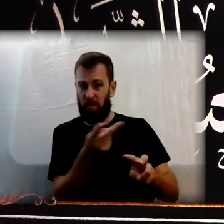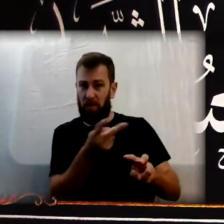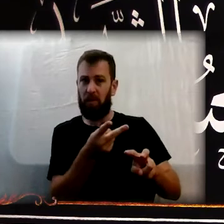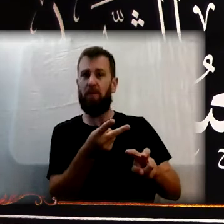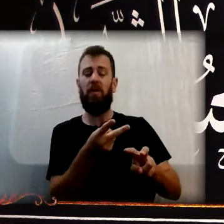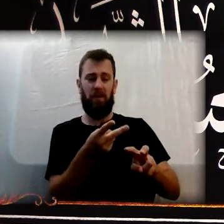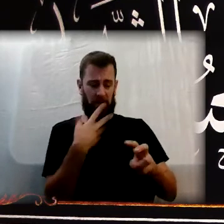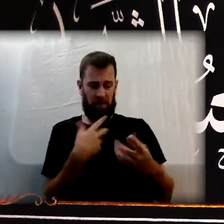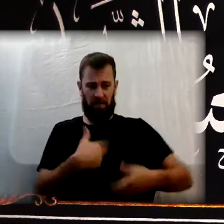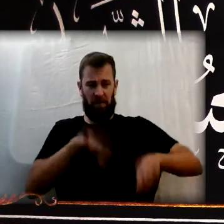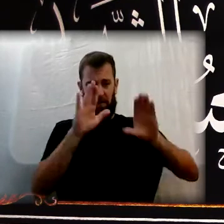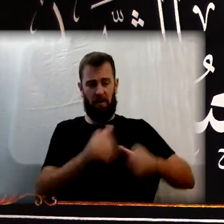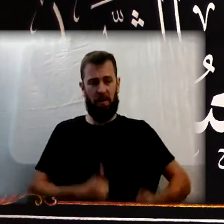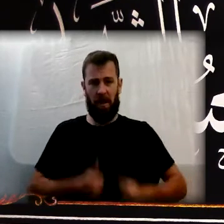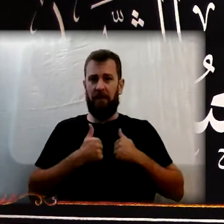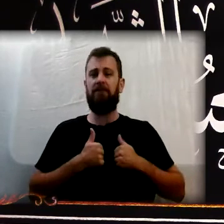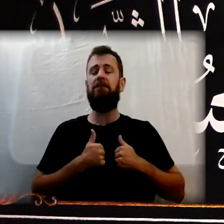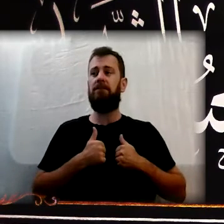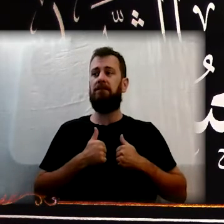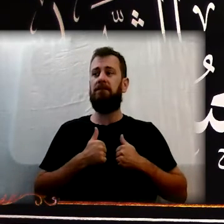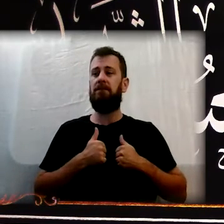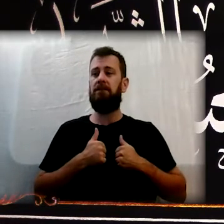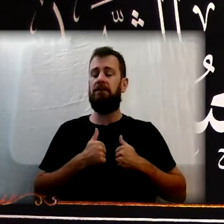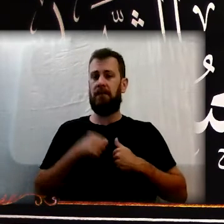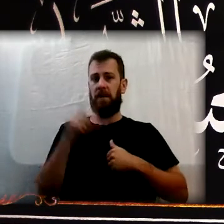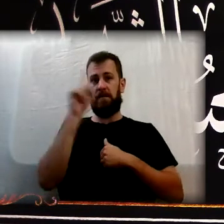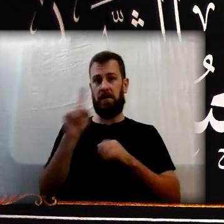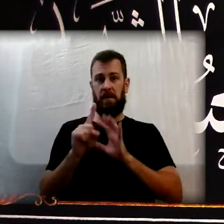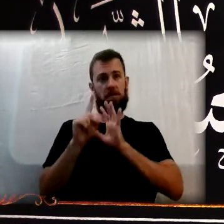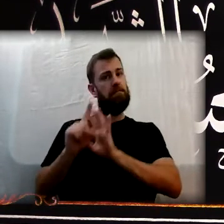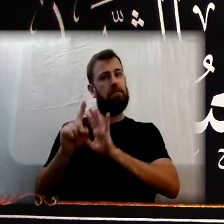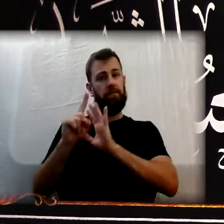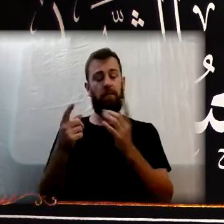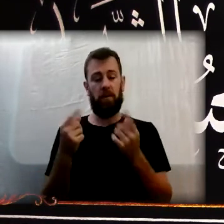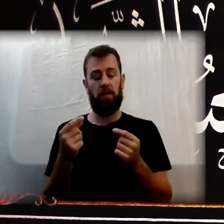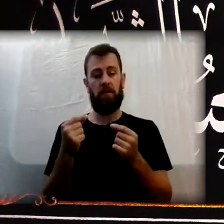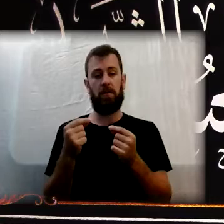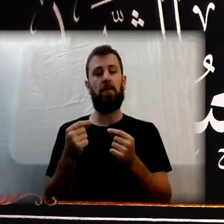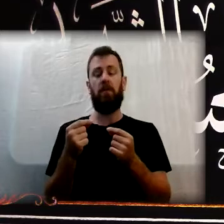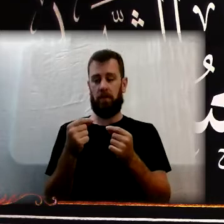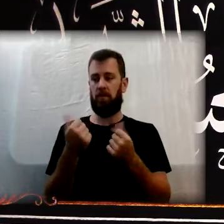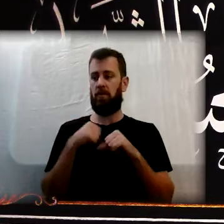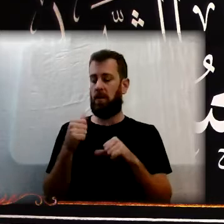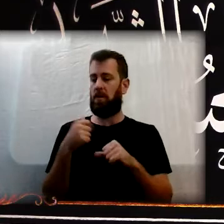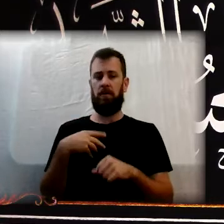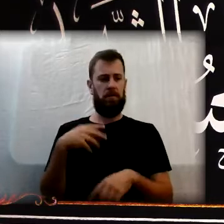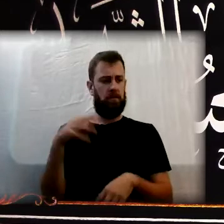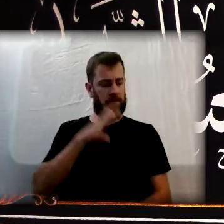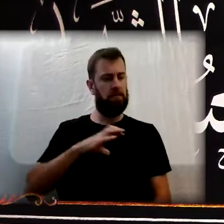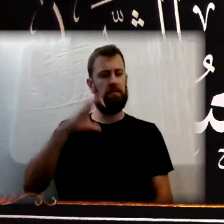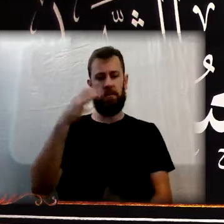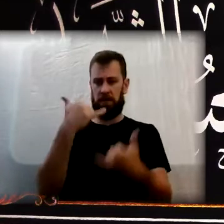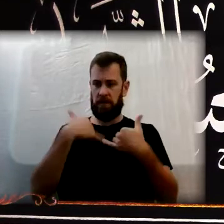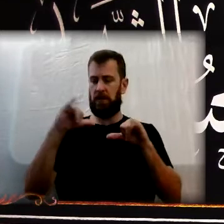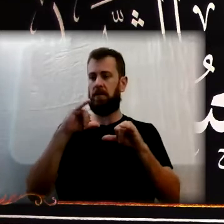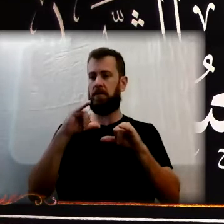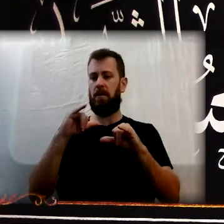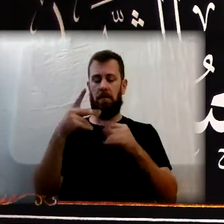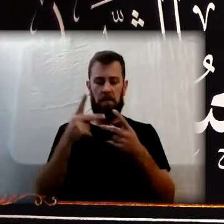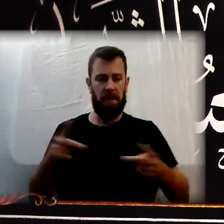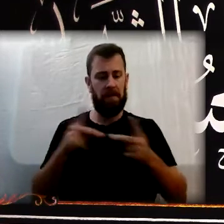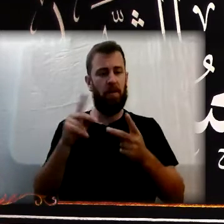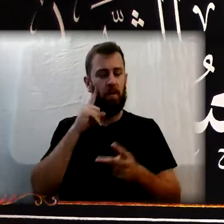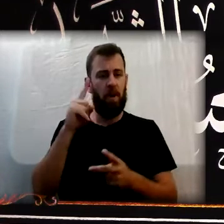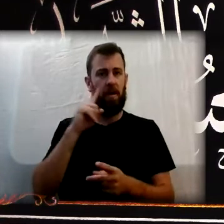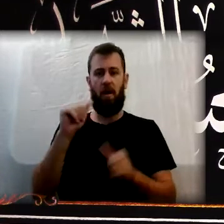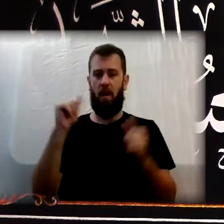in Karbala. Zainab alayha salam proceeds. She goes towards the qatlgah. She goes towards the place